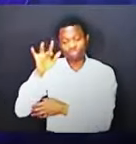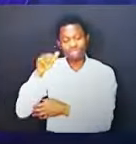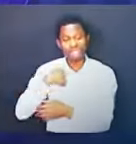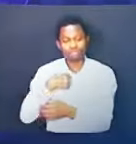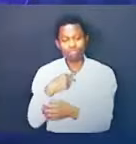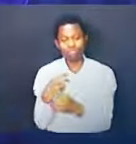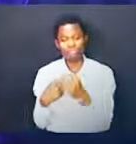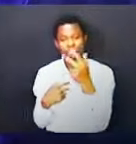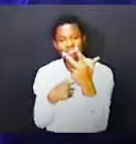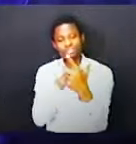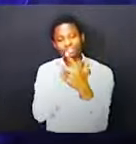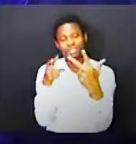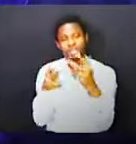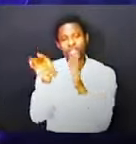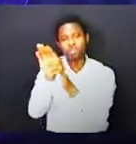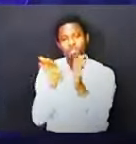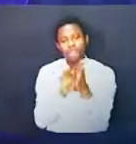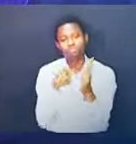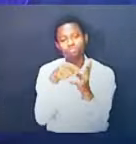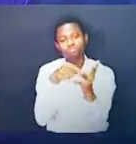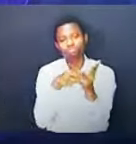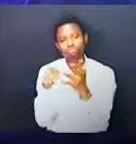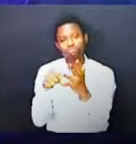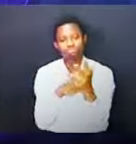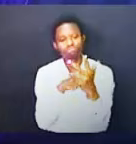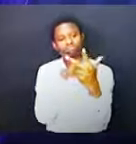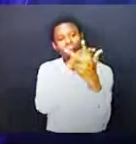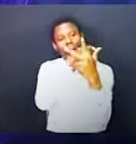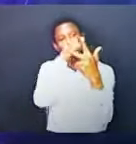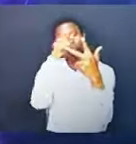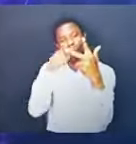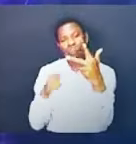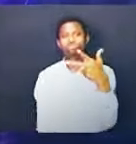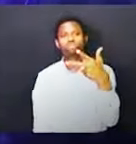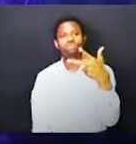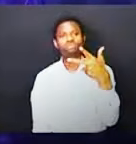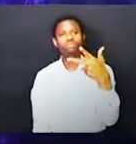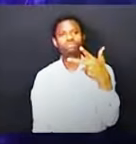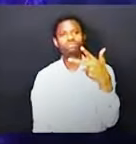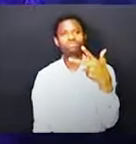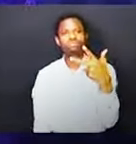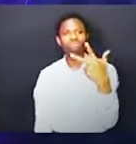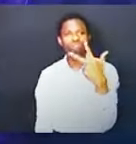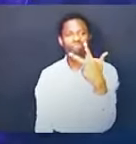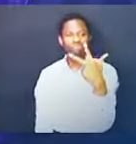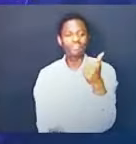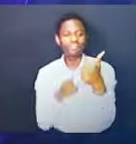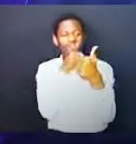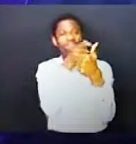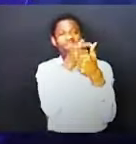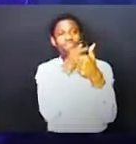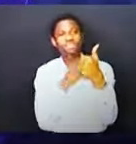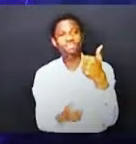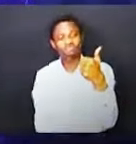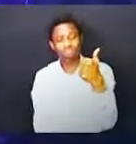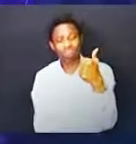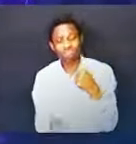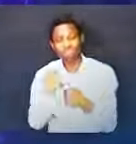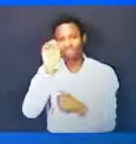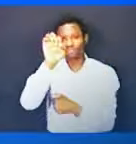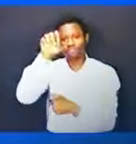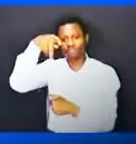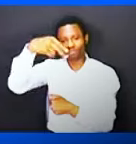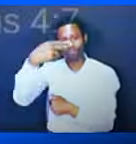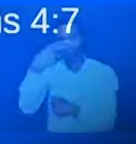imu no asemo a edapono so no ni nyina so ewo kire onimu beye miensa. Now the first one is Ephesians 4